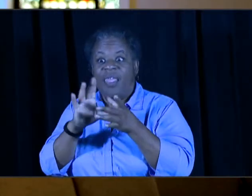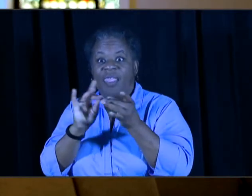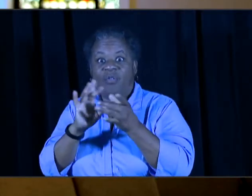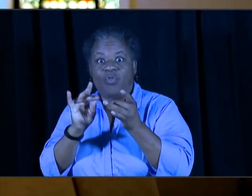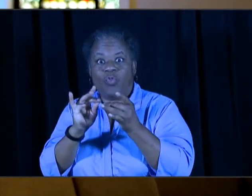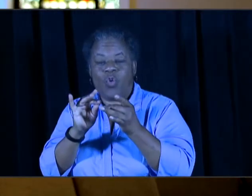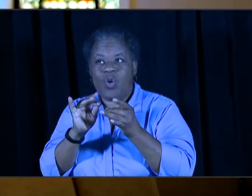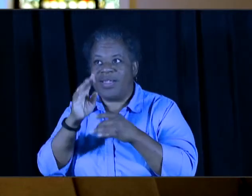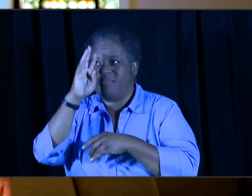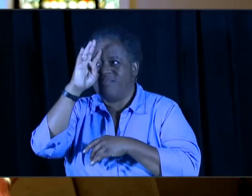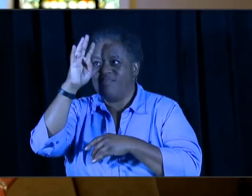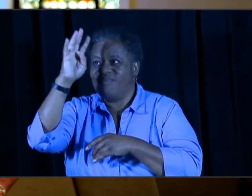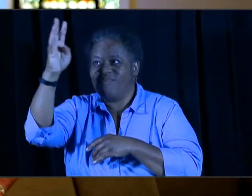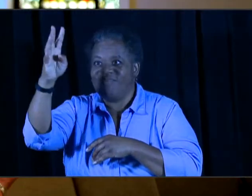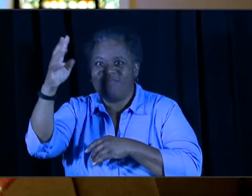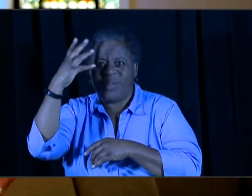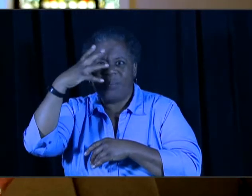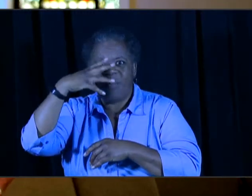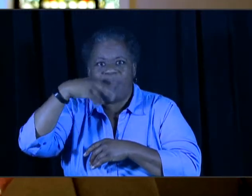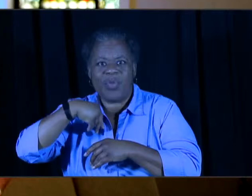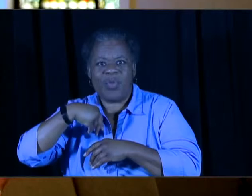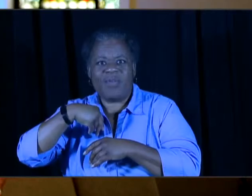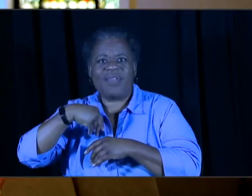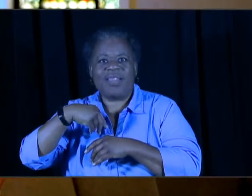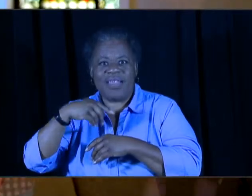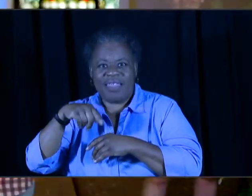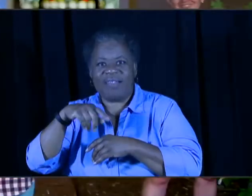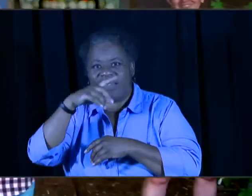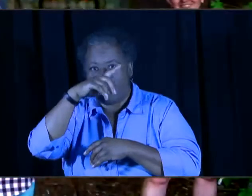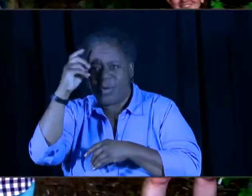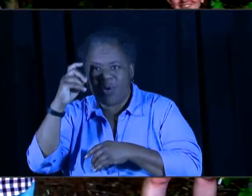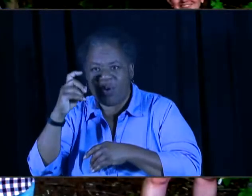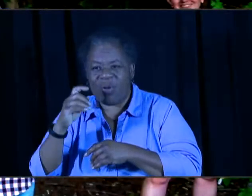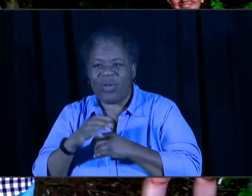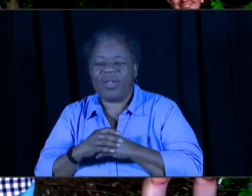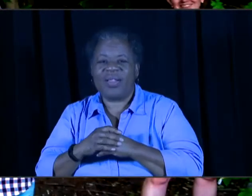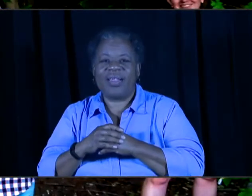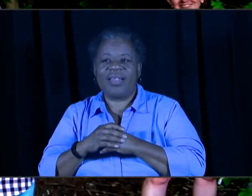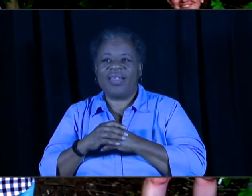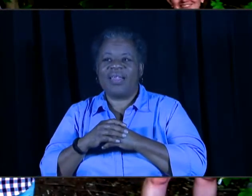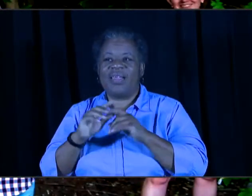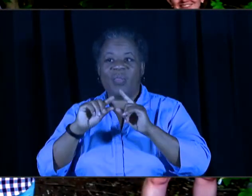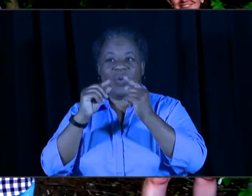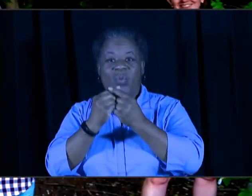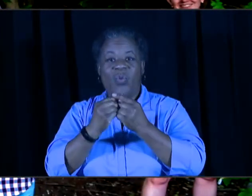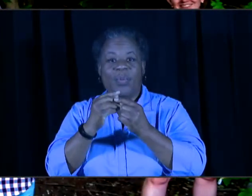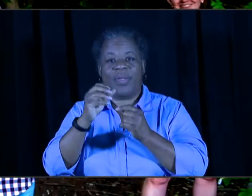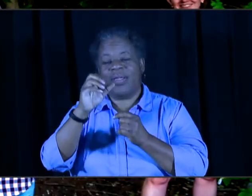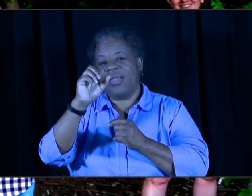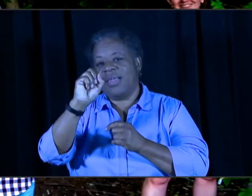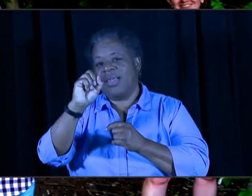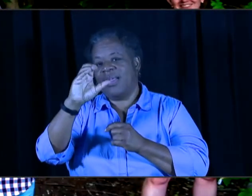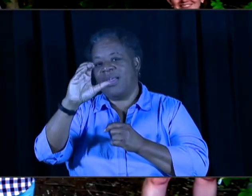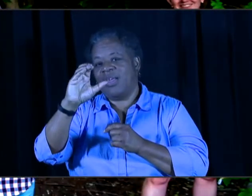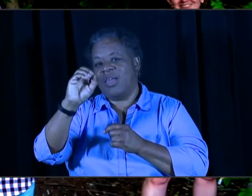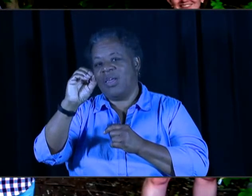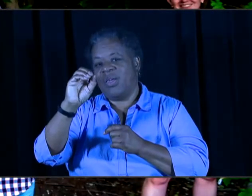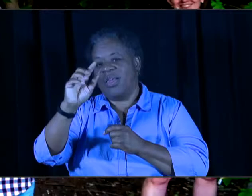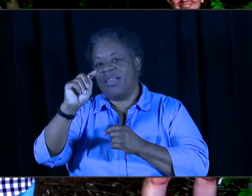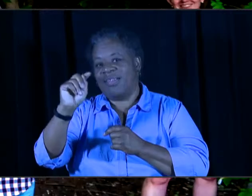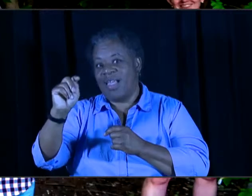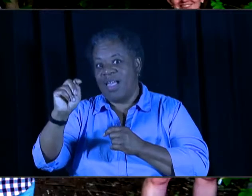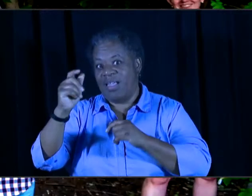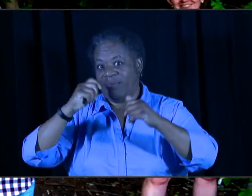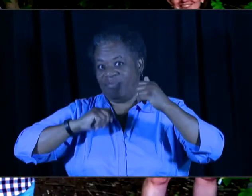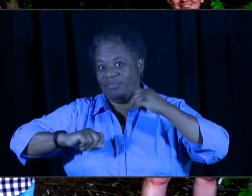so beautifully and so powerfully this summer. Here is our crew. Scott Blaufus is our dramatic